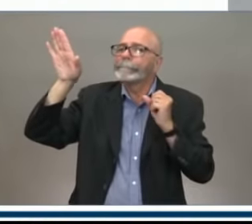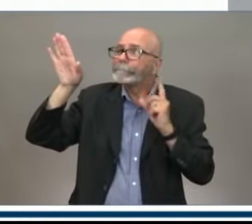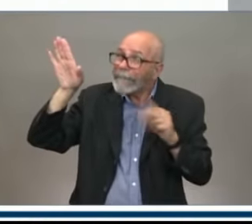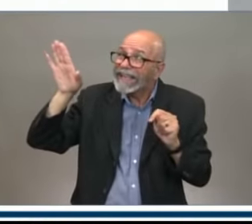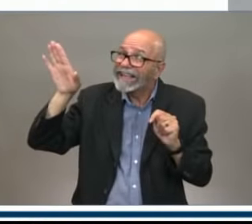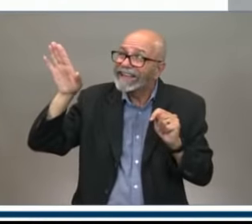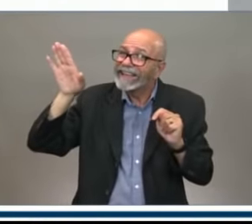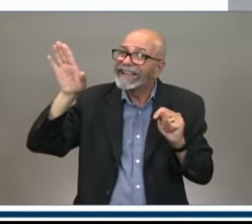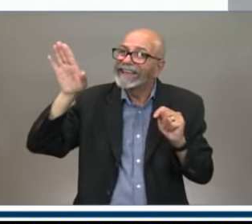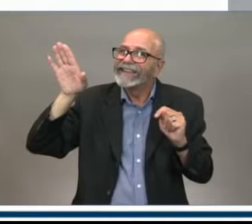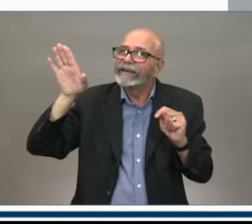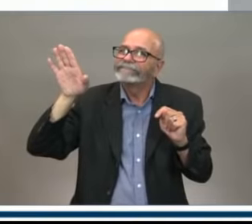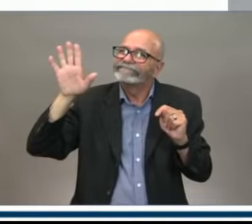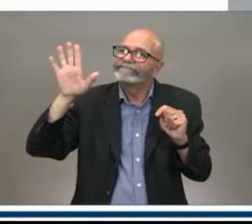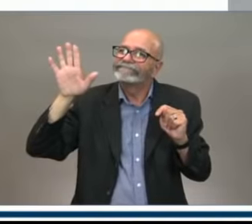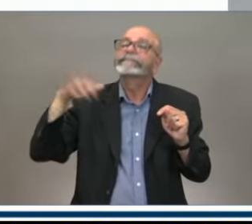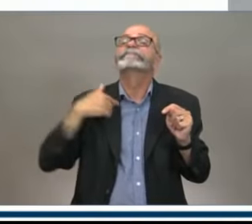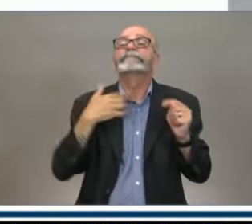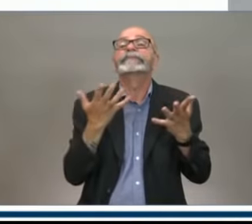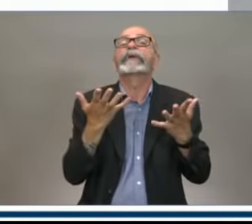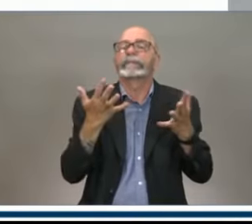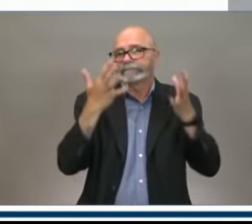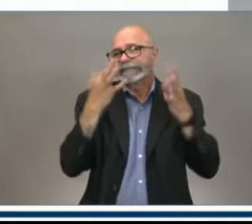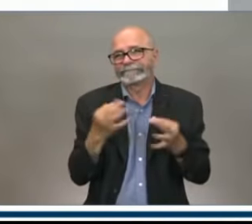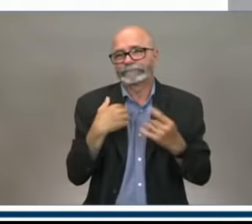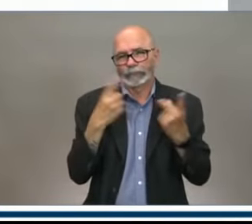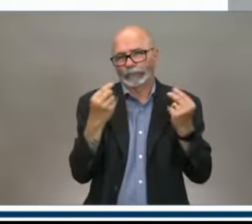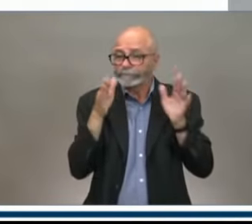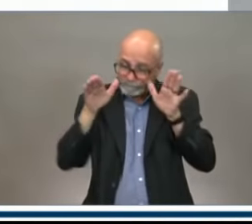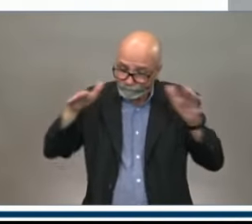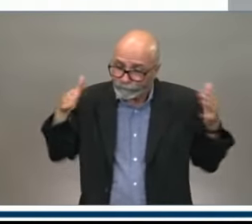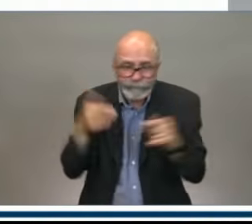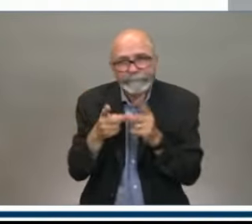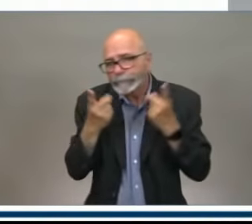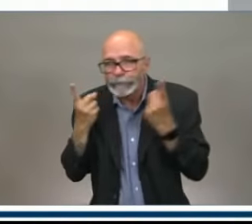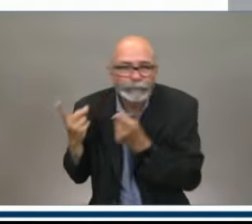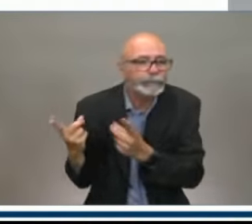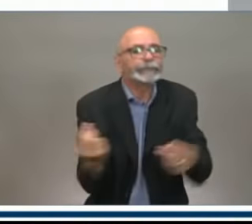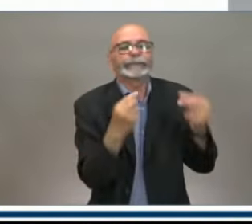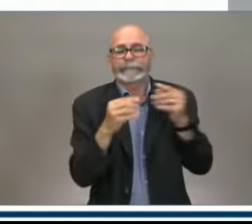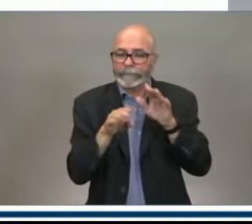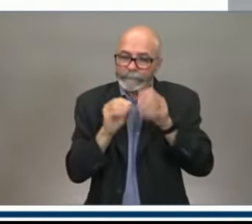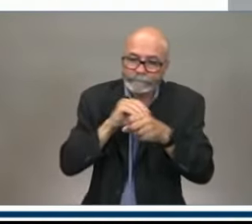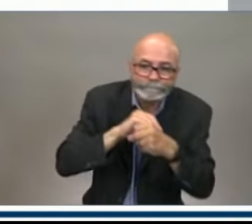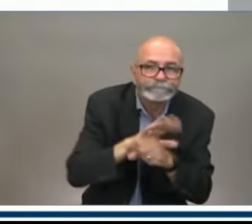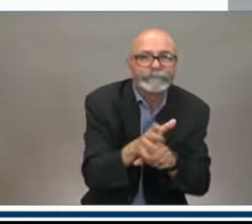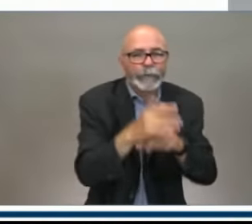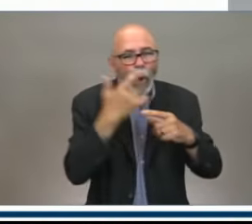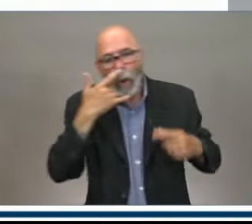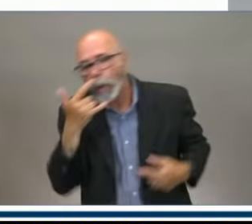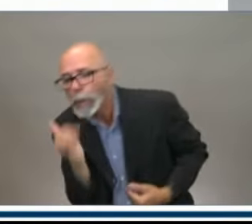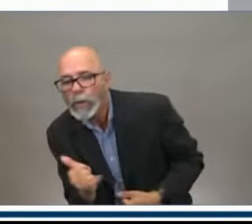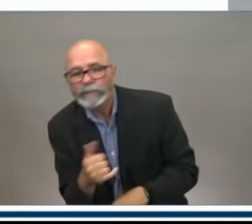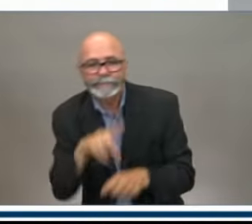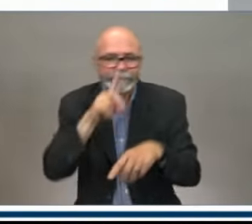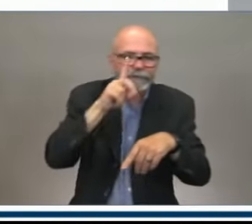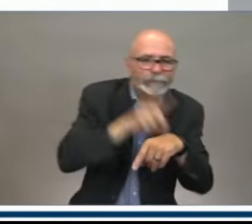an opportunity to focus on looking at the epidemiology and planning for the summer and into the